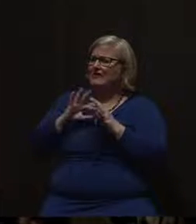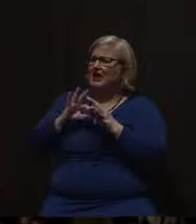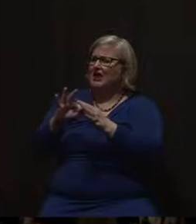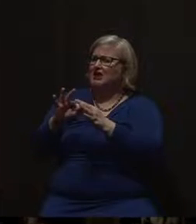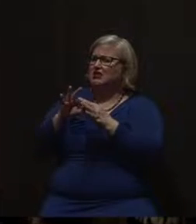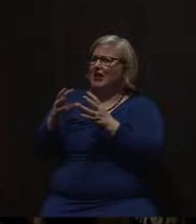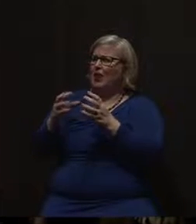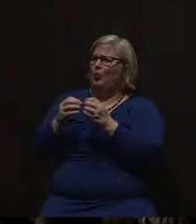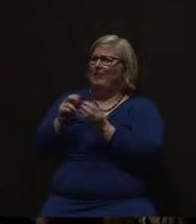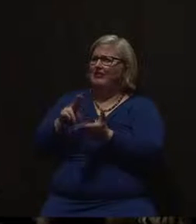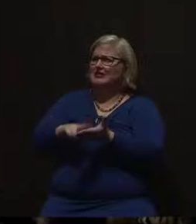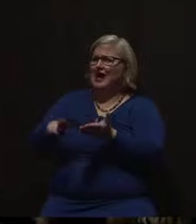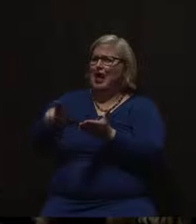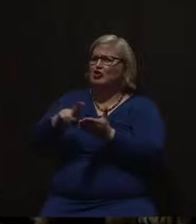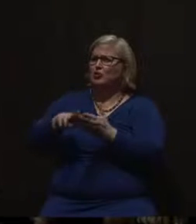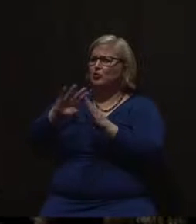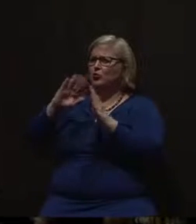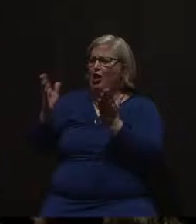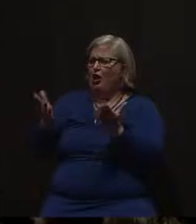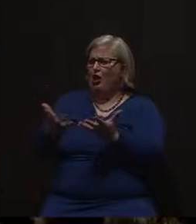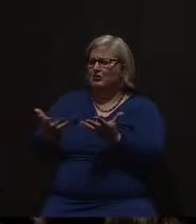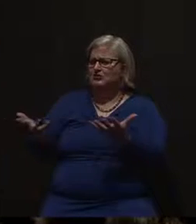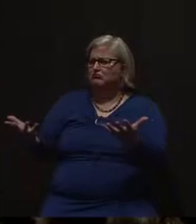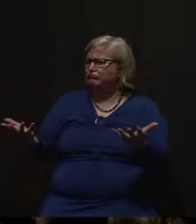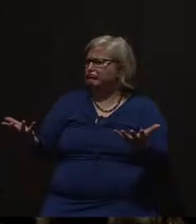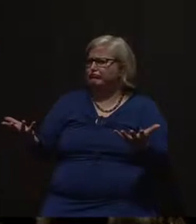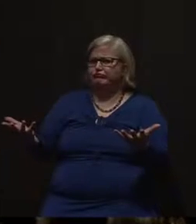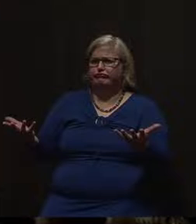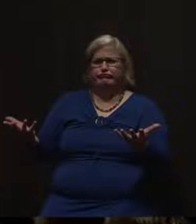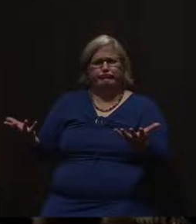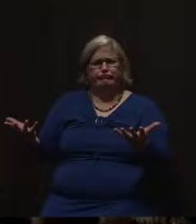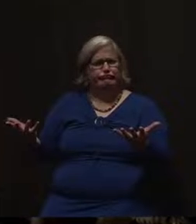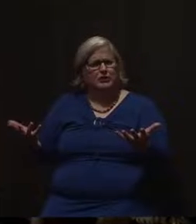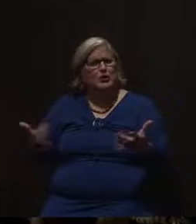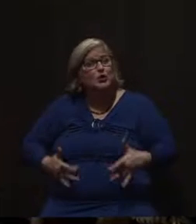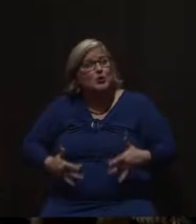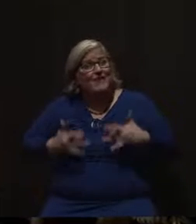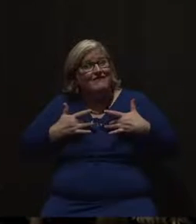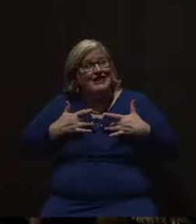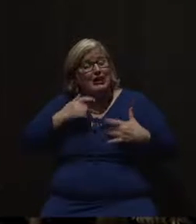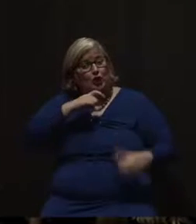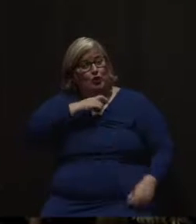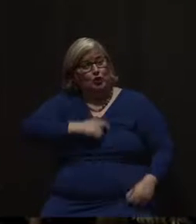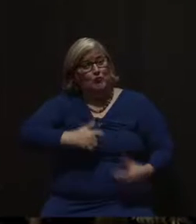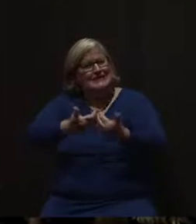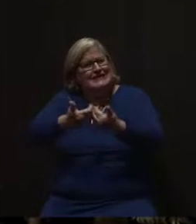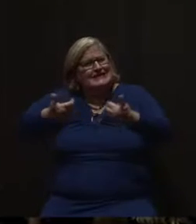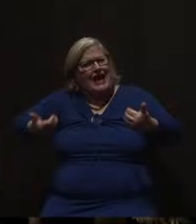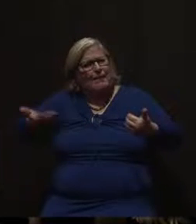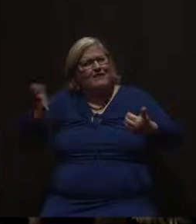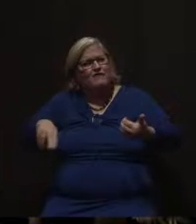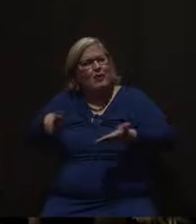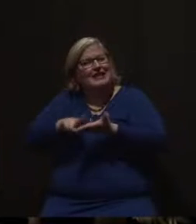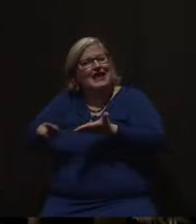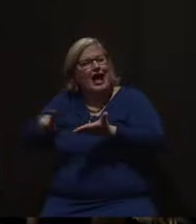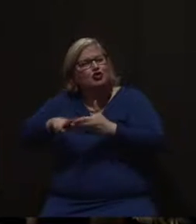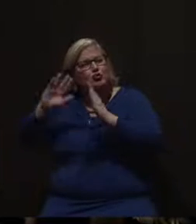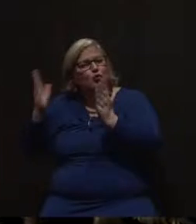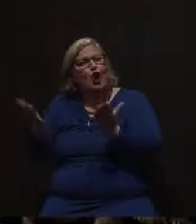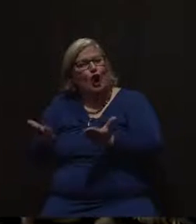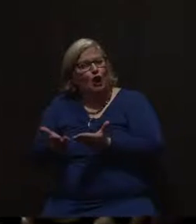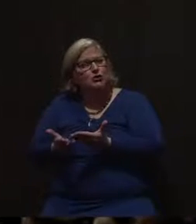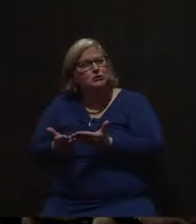Because like all of us, they've grown up with the narrative that we're separate. So we're separate from each other and from nature.